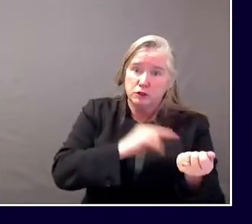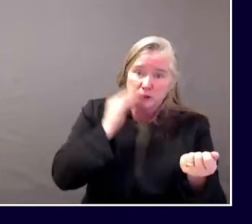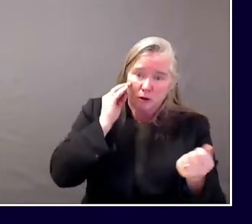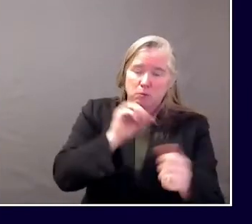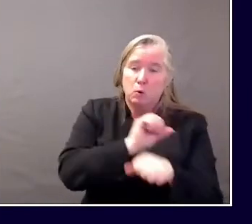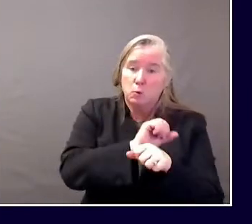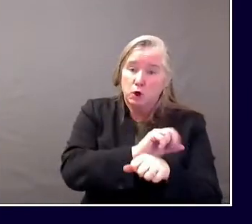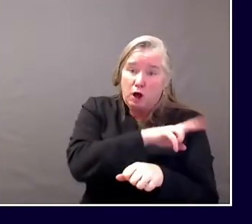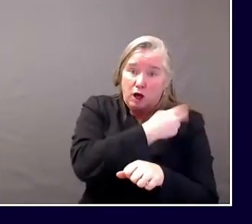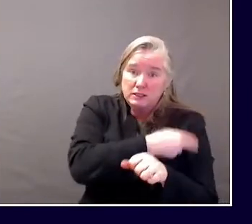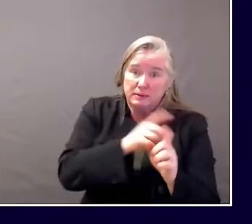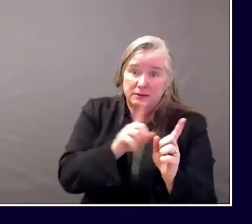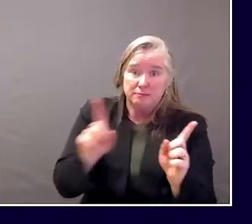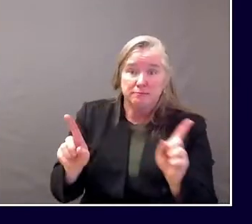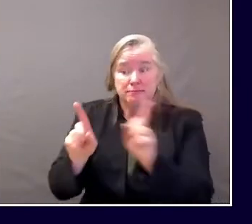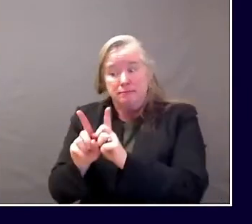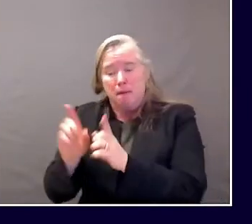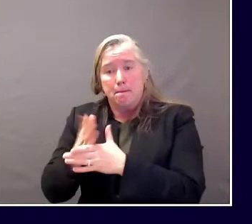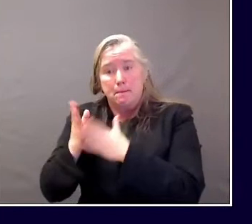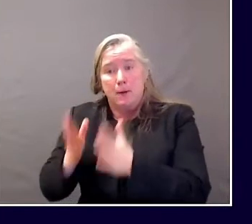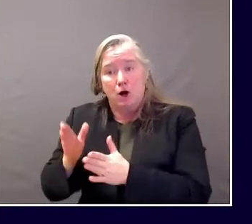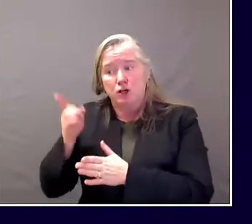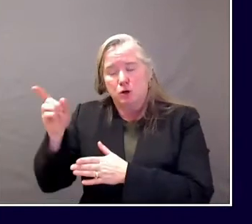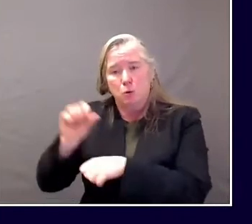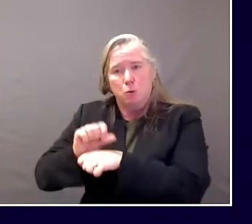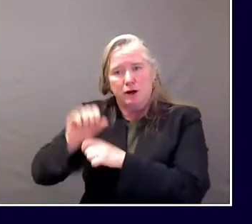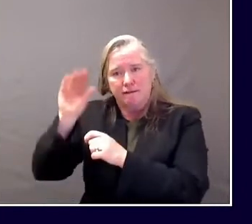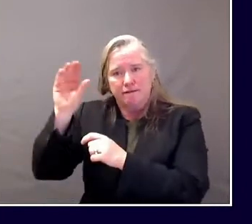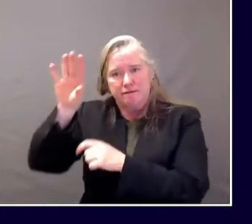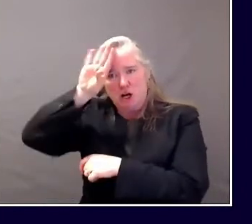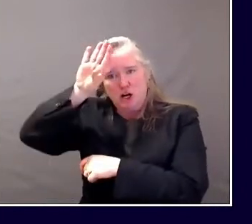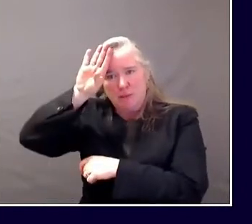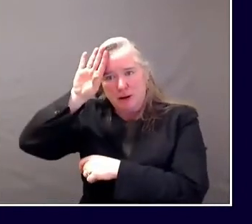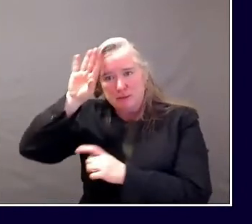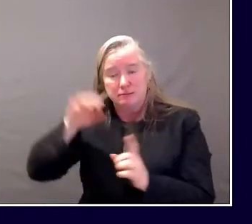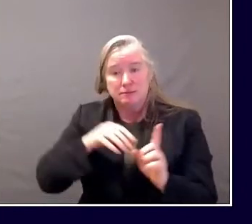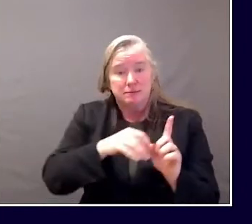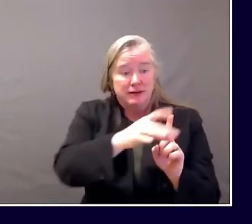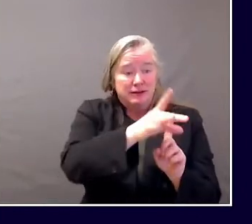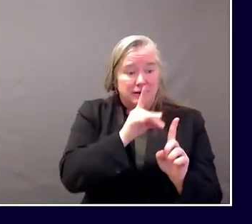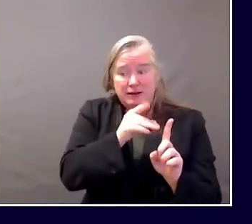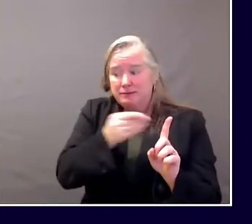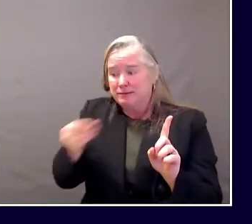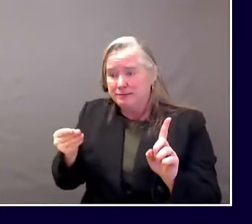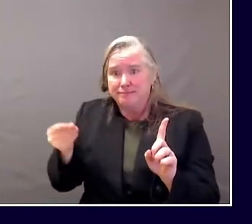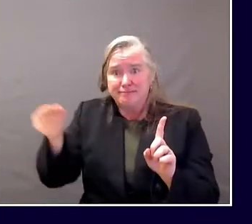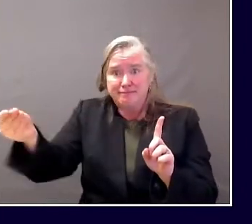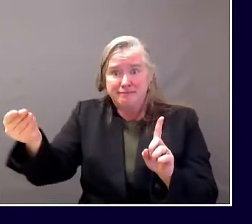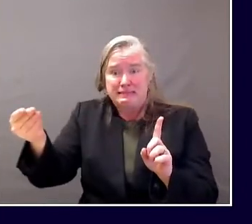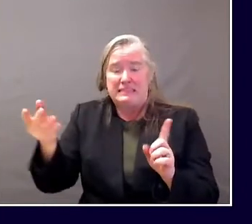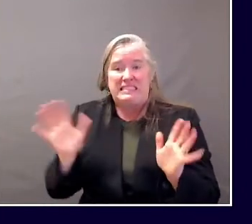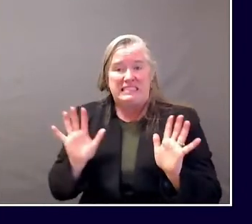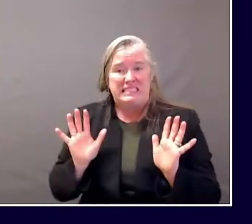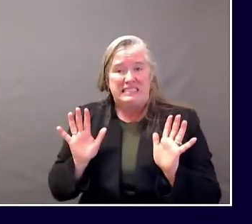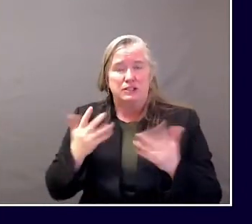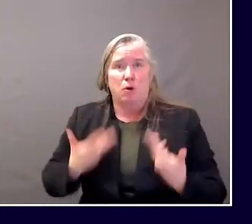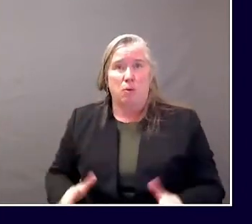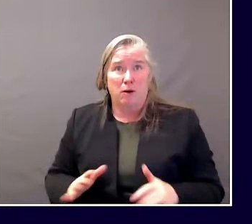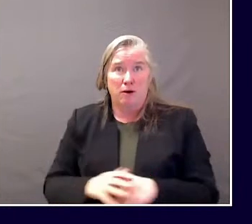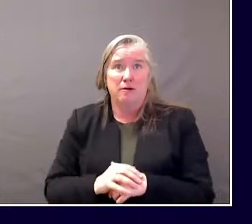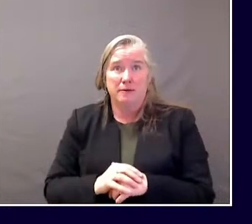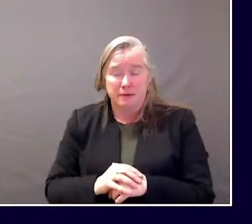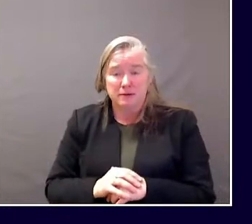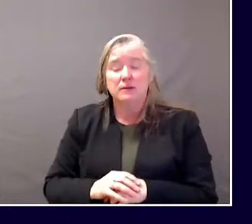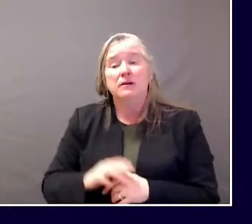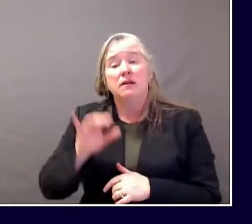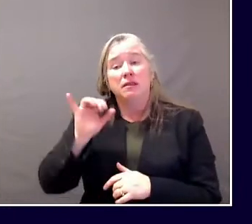fire department, which in itself causes downstream concerns. So what's going on in Aroostook County is what has gone on in other parts of Maine,